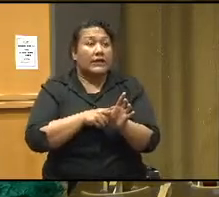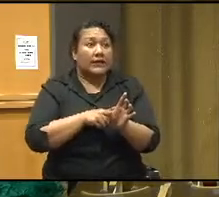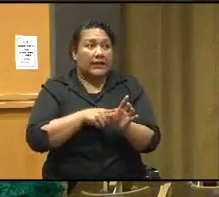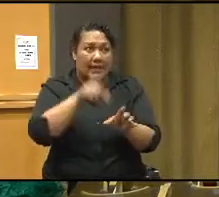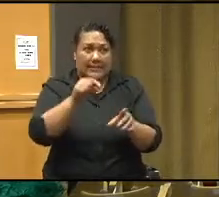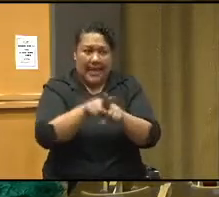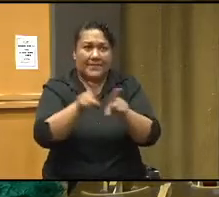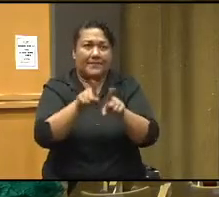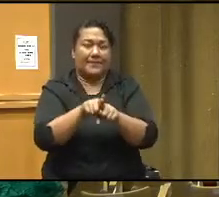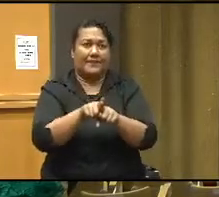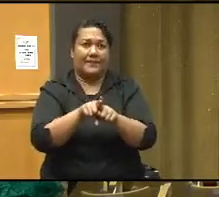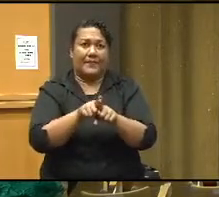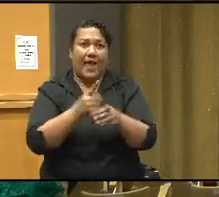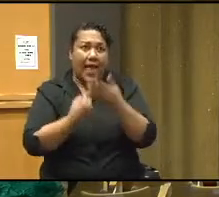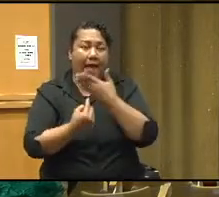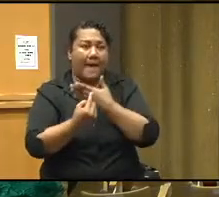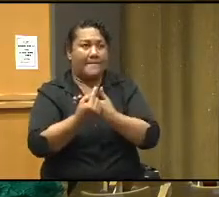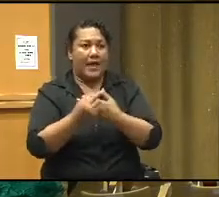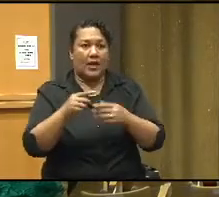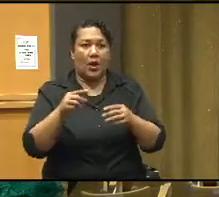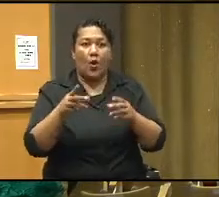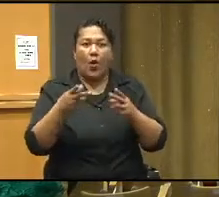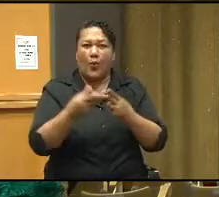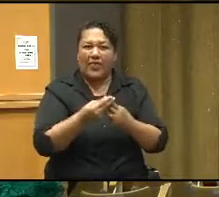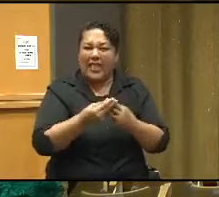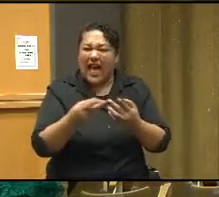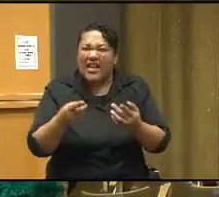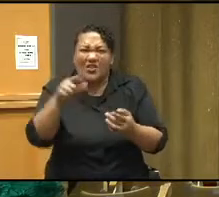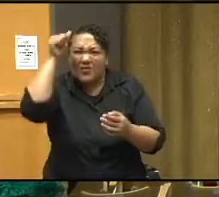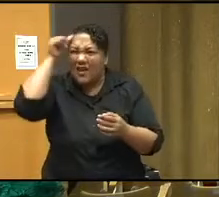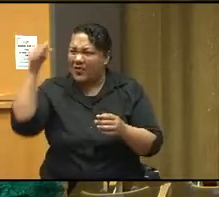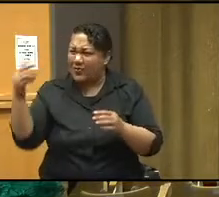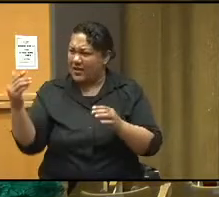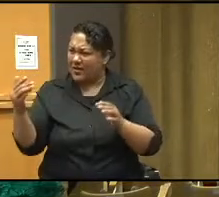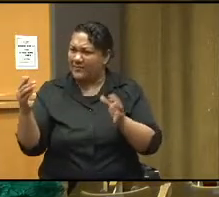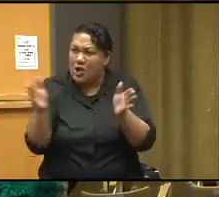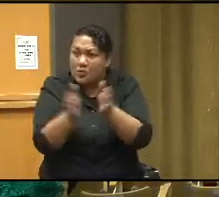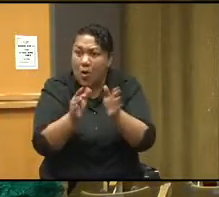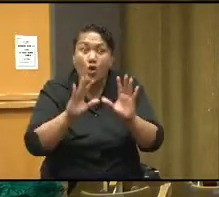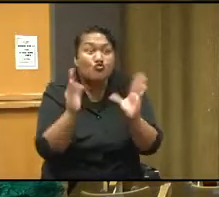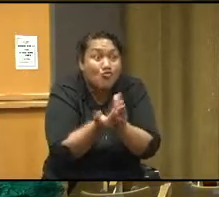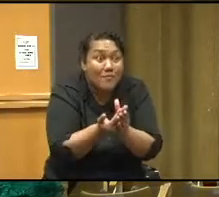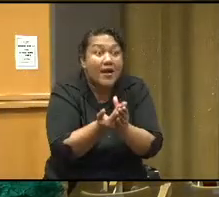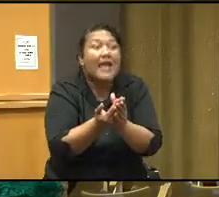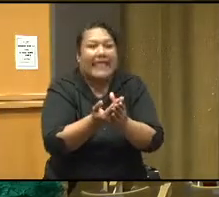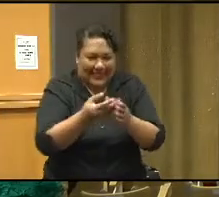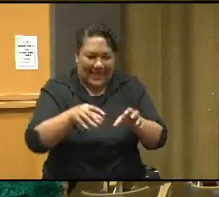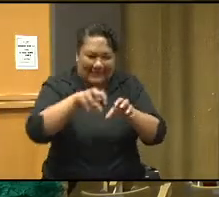effort to involve the minority and the disadvantaged groups in my class as